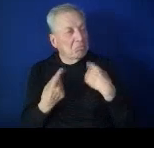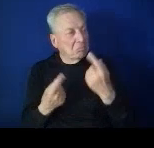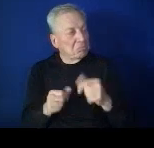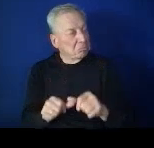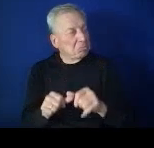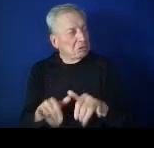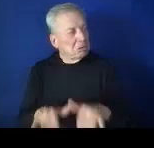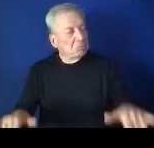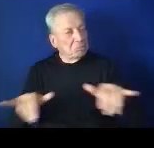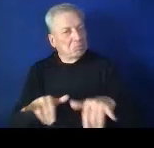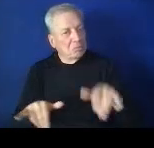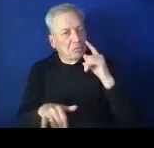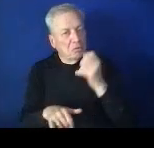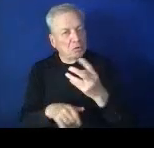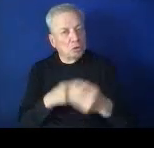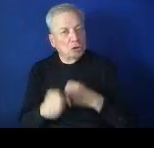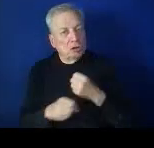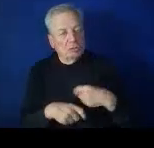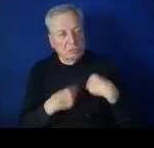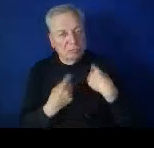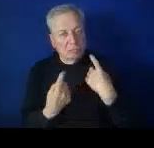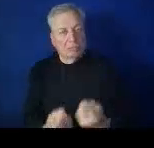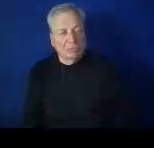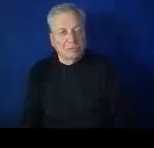the Norris area.